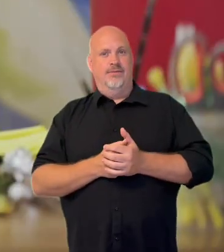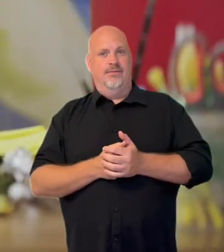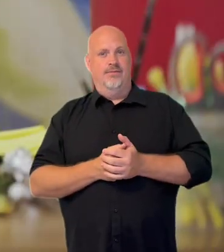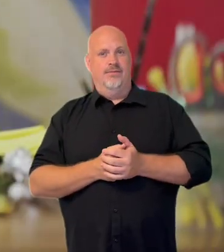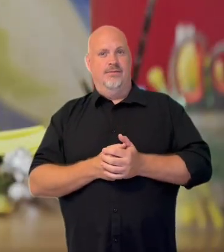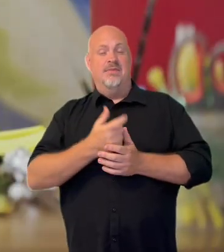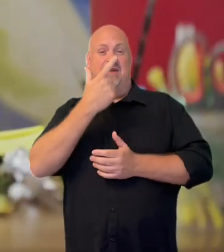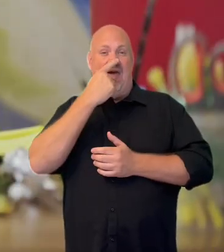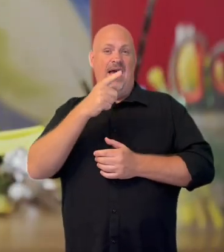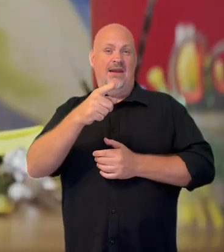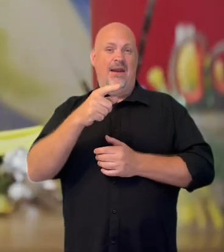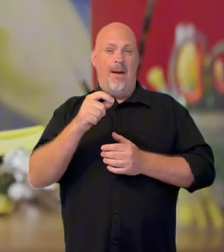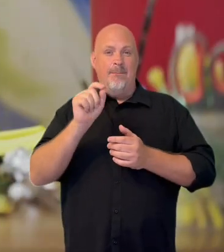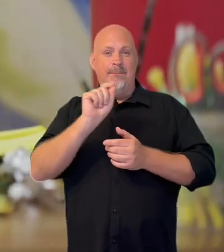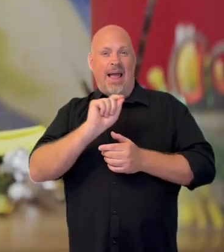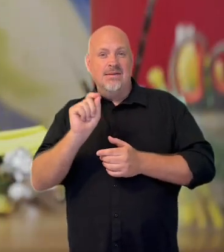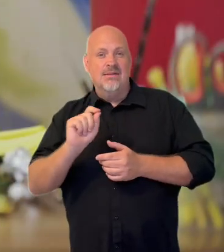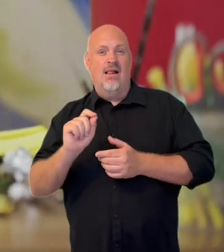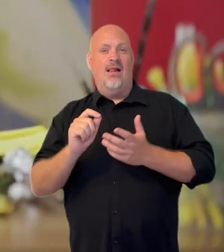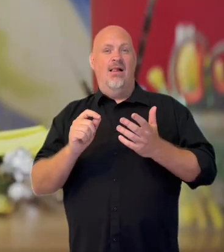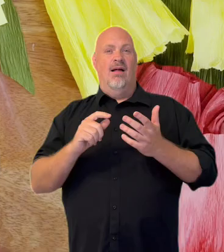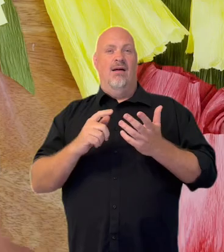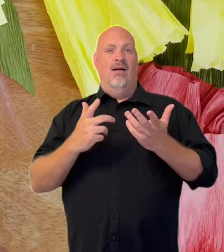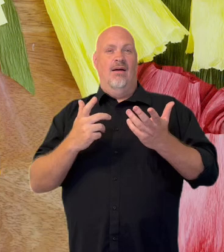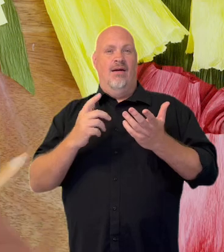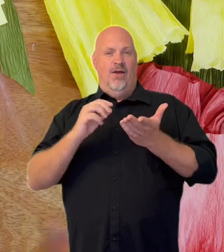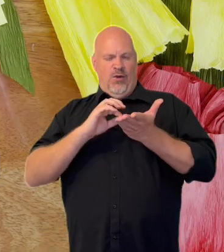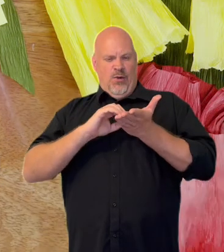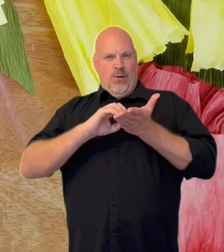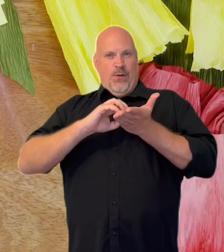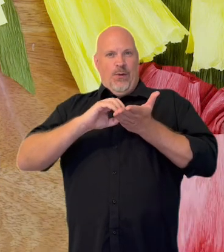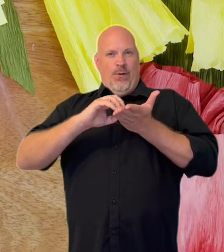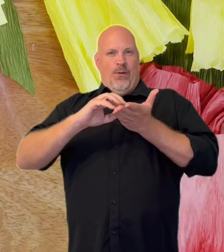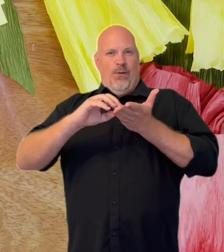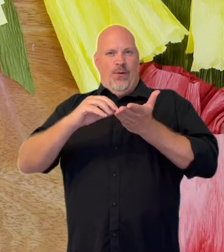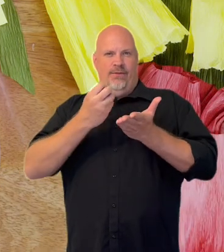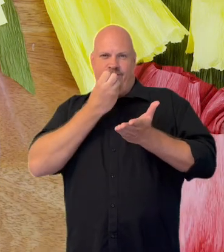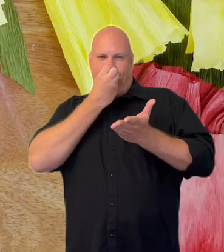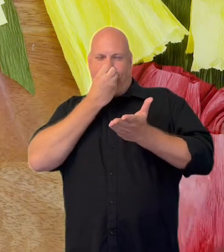in the studio. And all you need for those is a little brush,